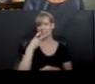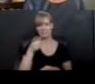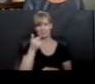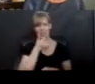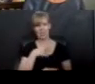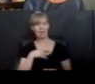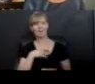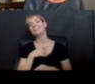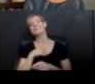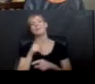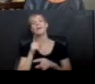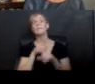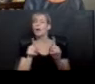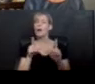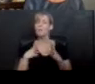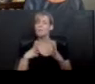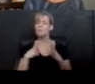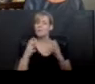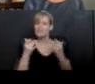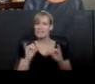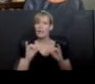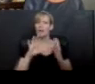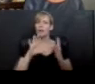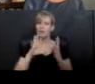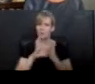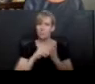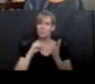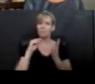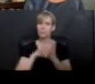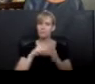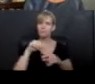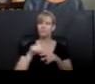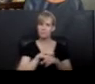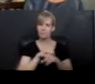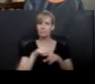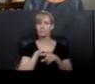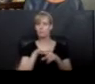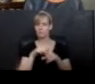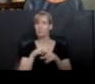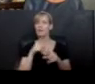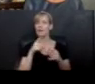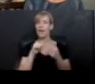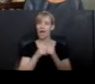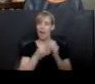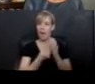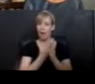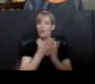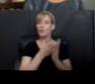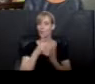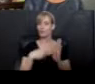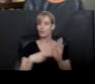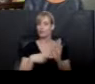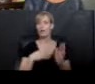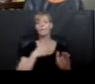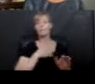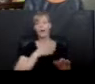expanding of your vocabulary can only come through reading. My kids have often